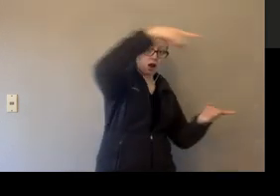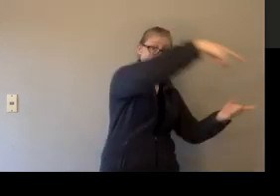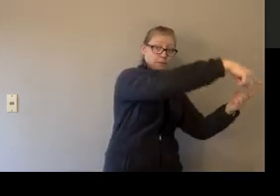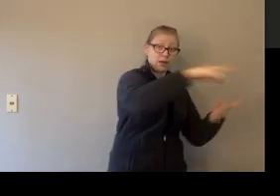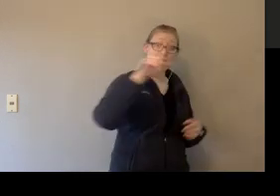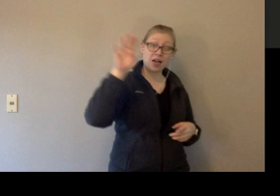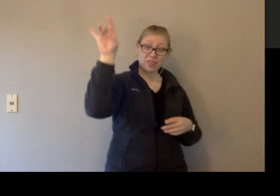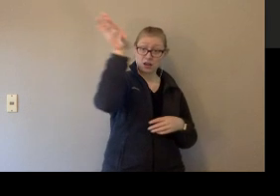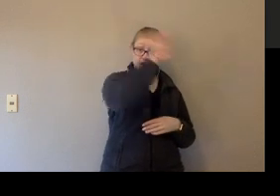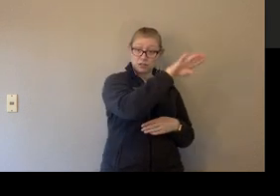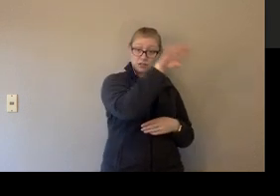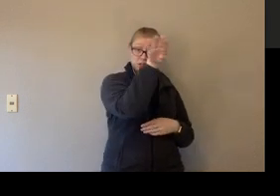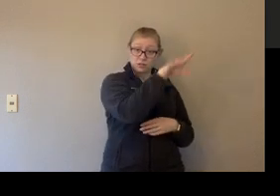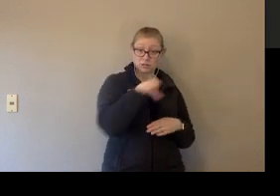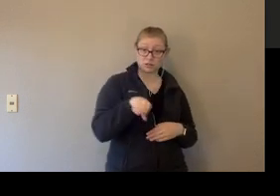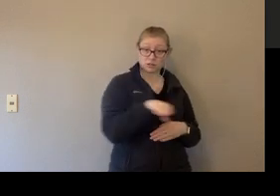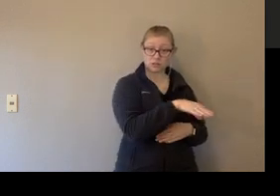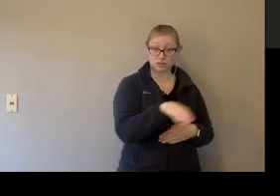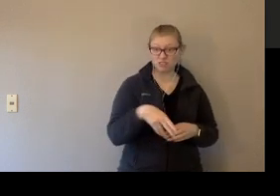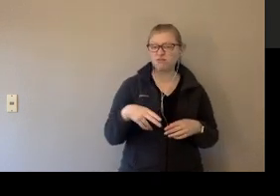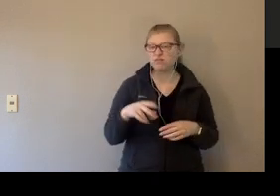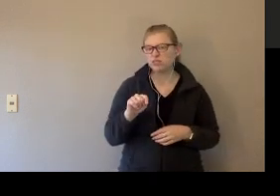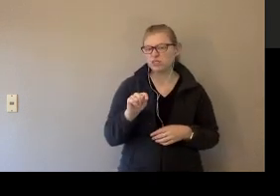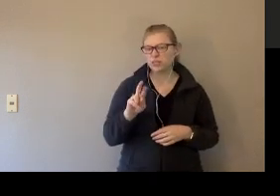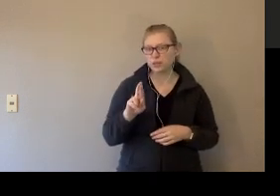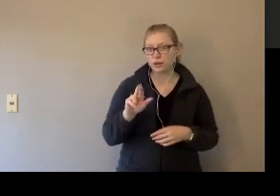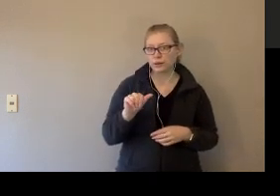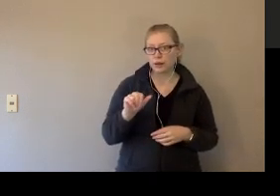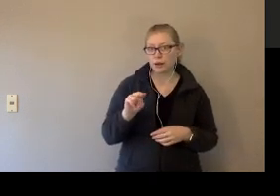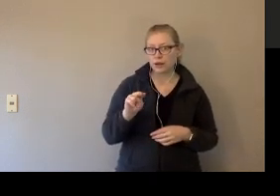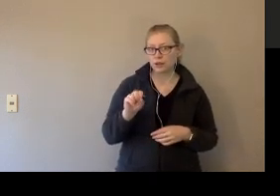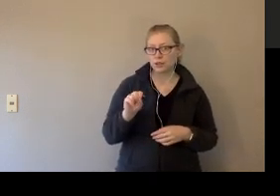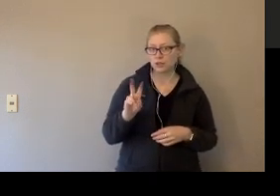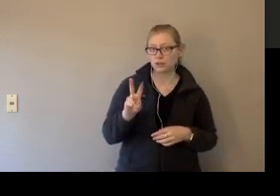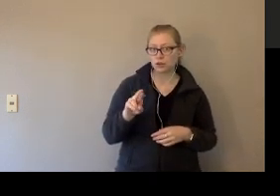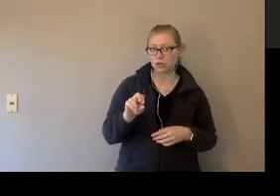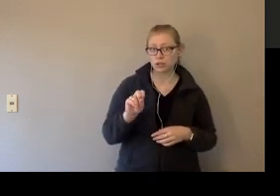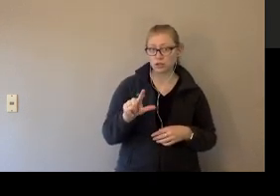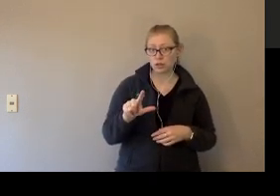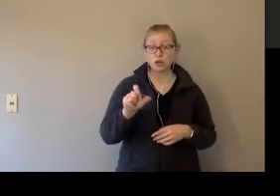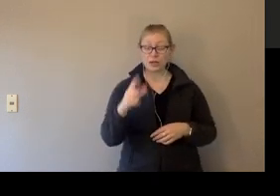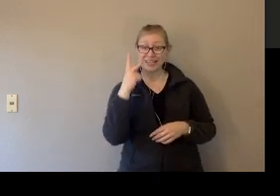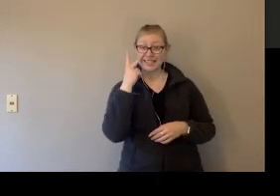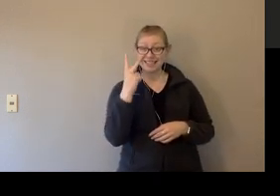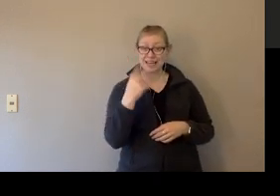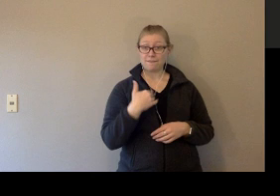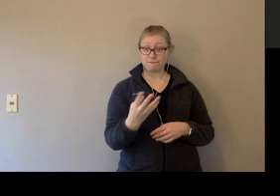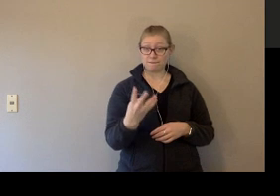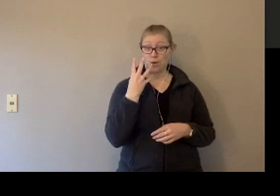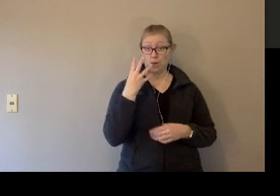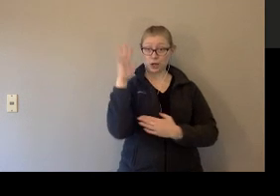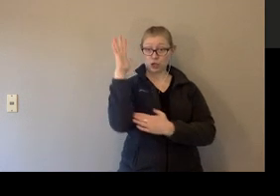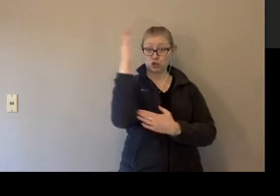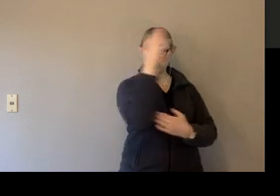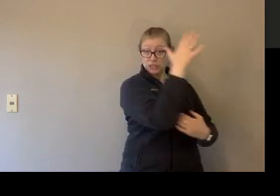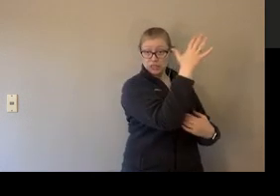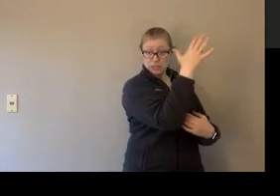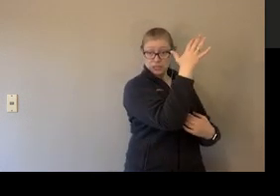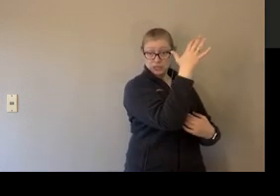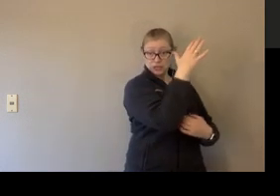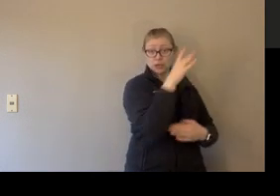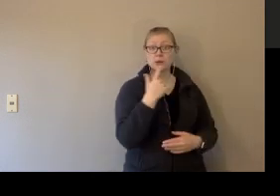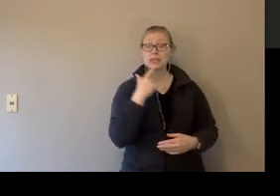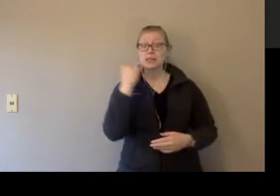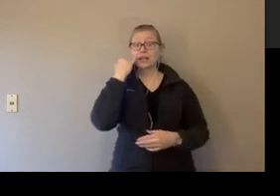like multiple triangles, right? So we have 1, 2, 3, 4 trees there. And what it says is that if three or more